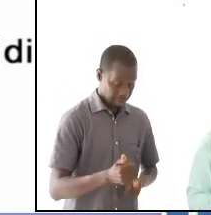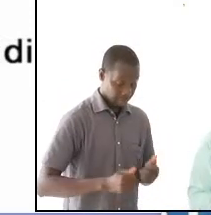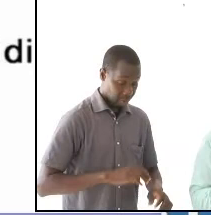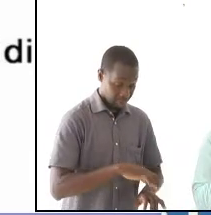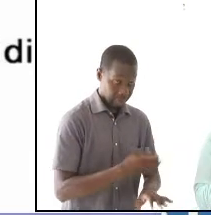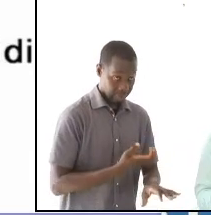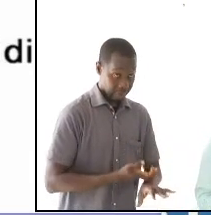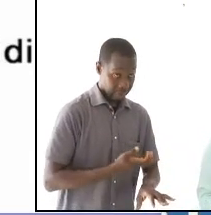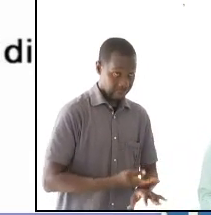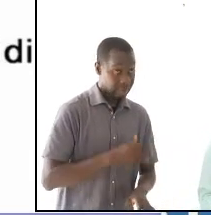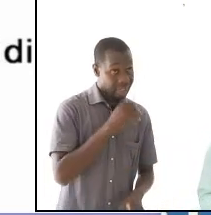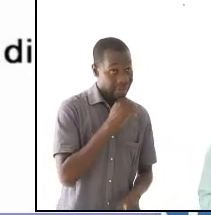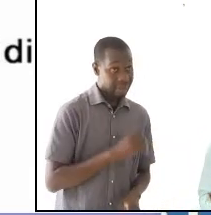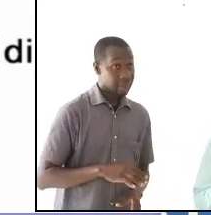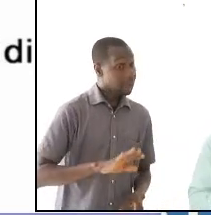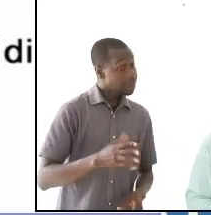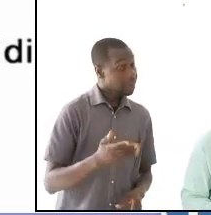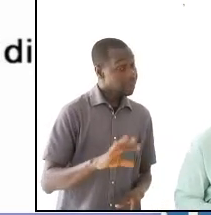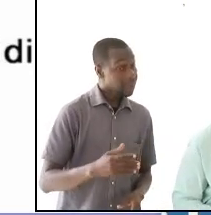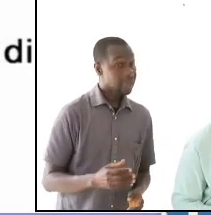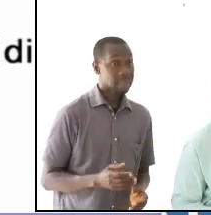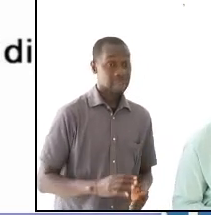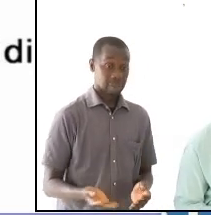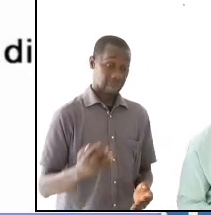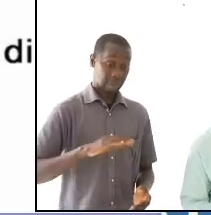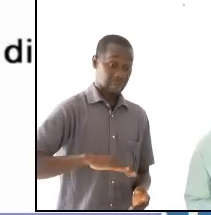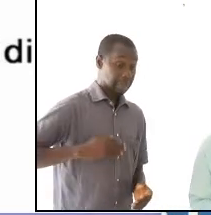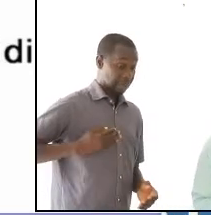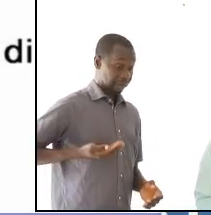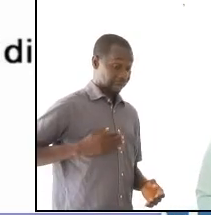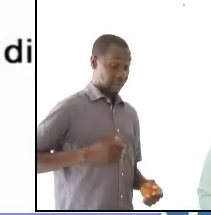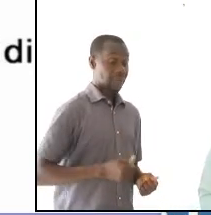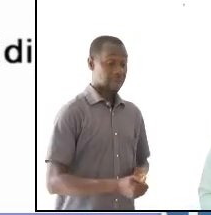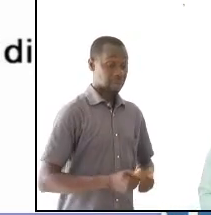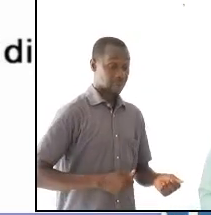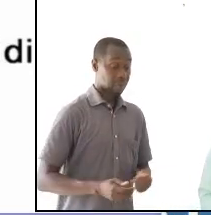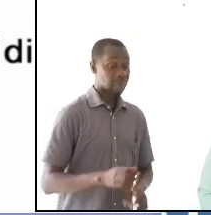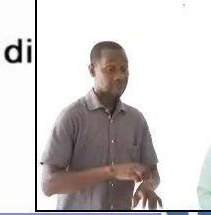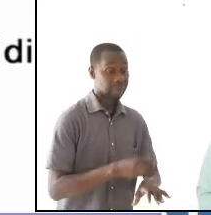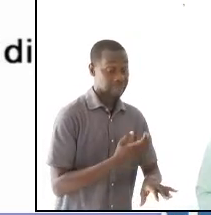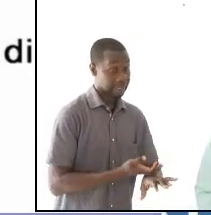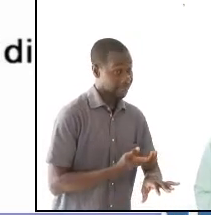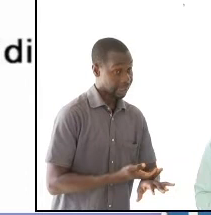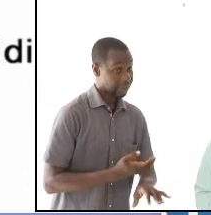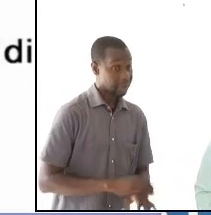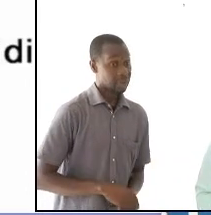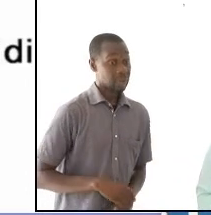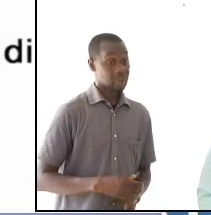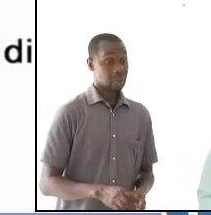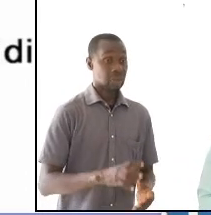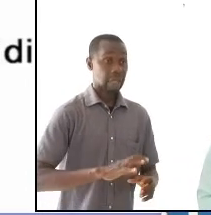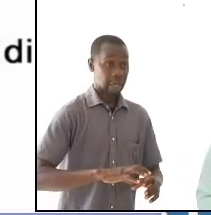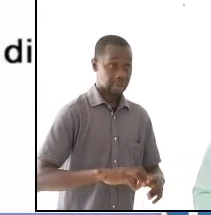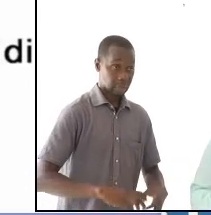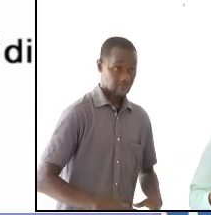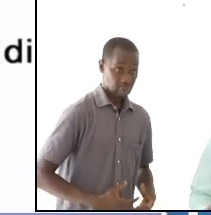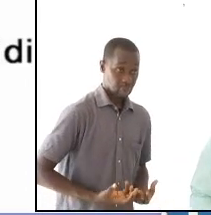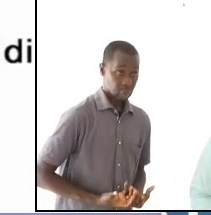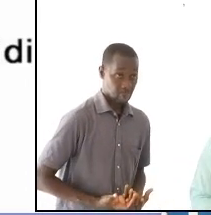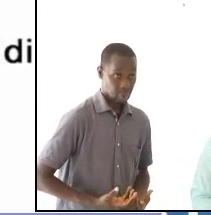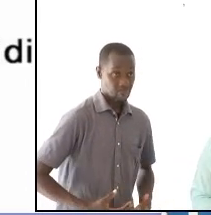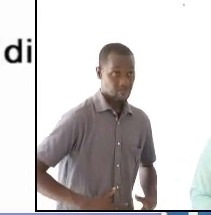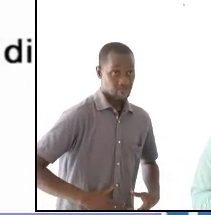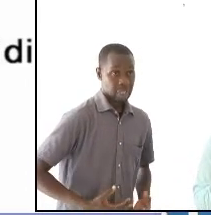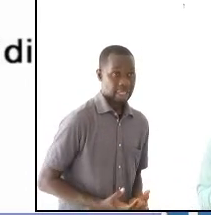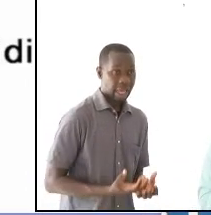system. In some instances, they might bring the female reproductive system. So the scrotum that houses